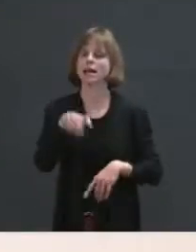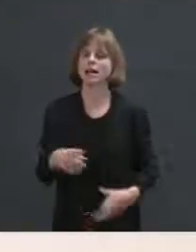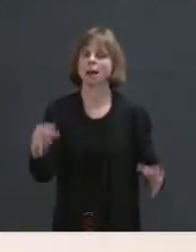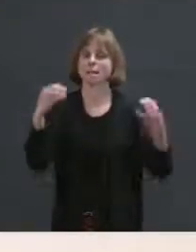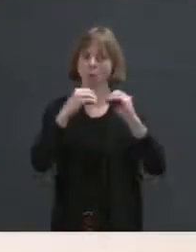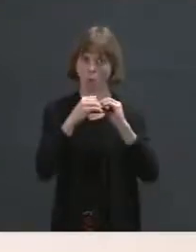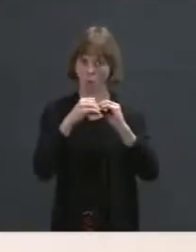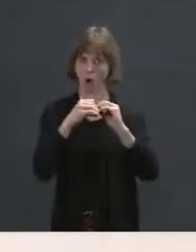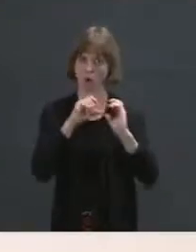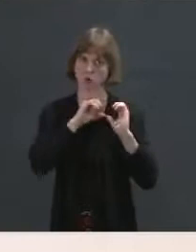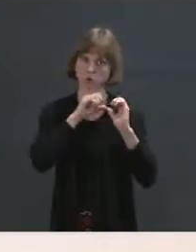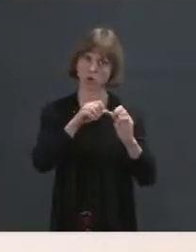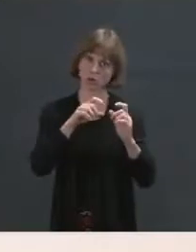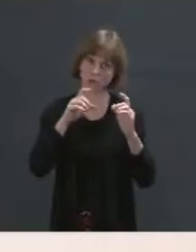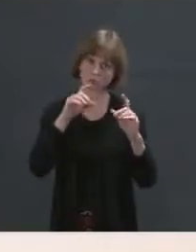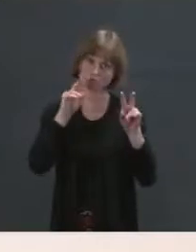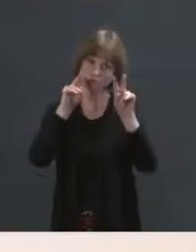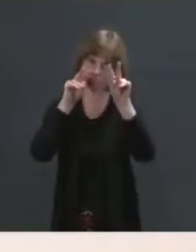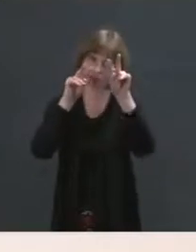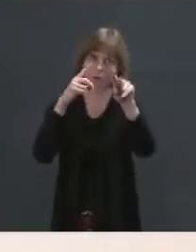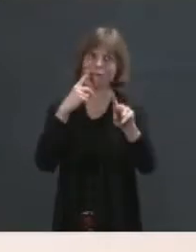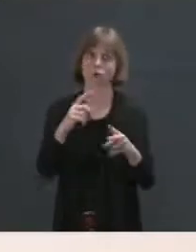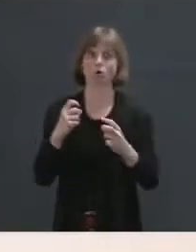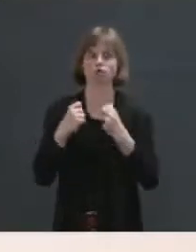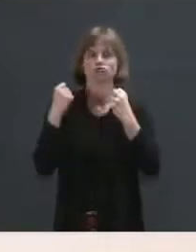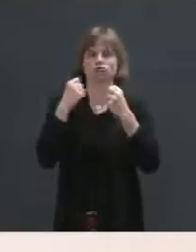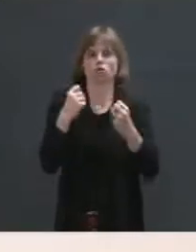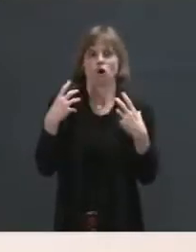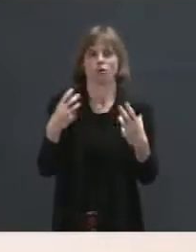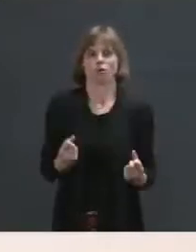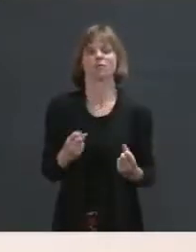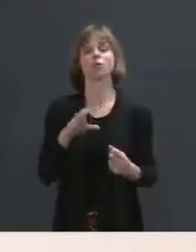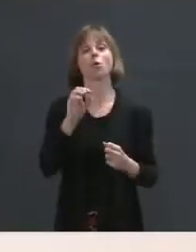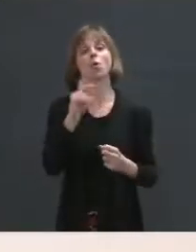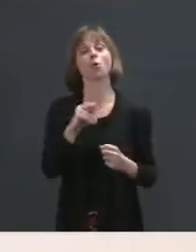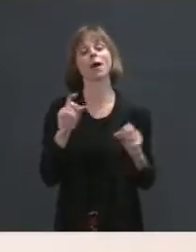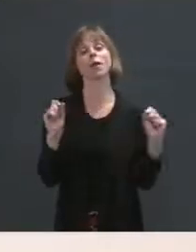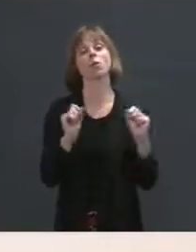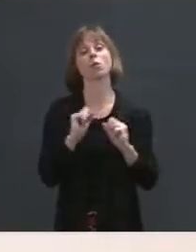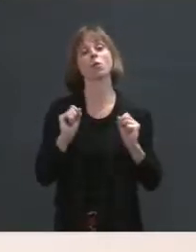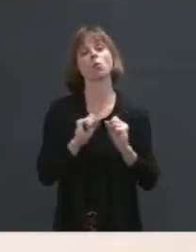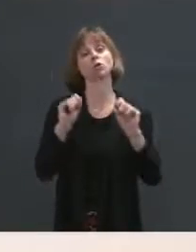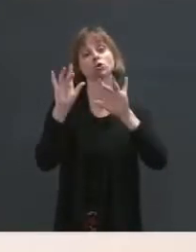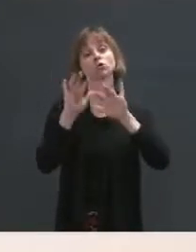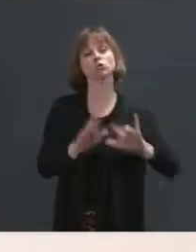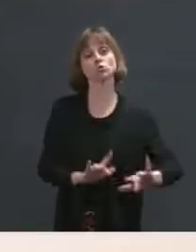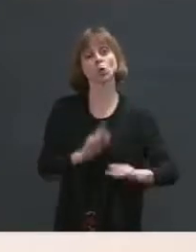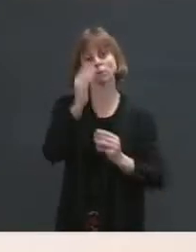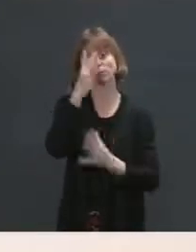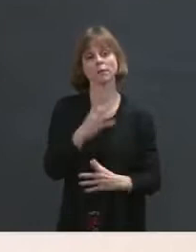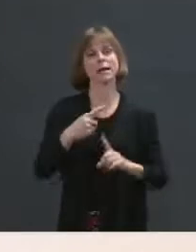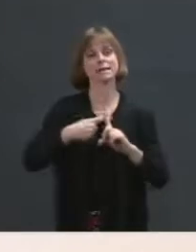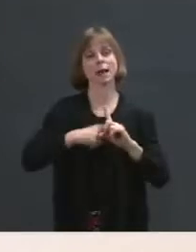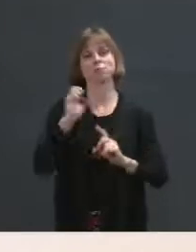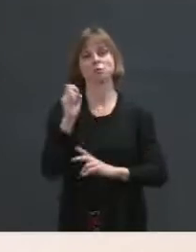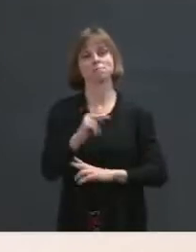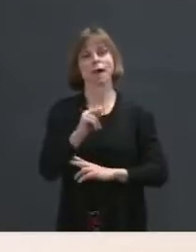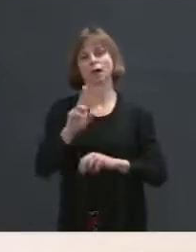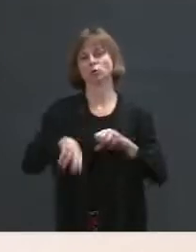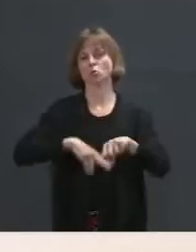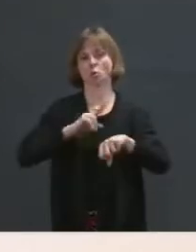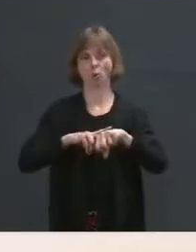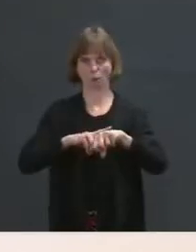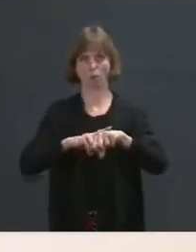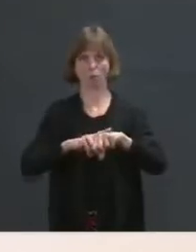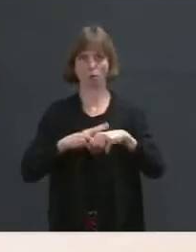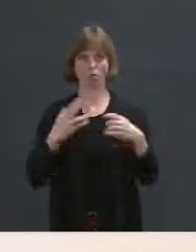strong and durable recovery. Also, a winter storm update. Temperatures are back within normal ranges for this time